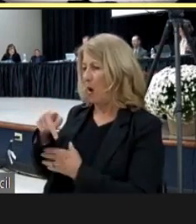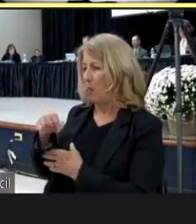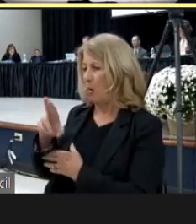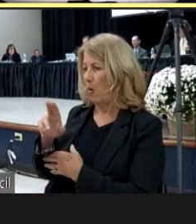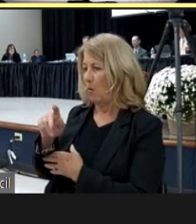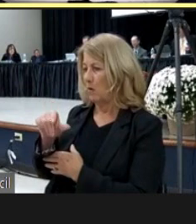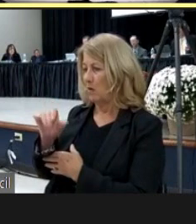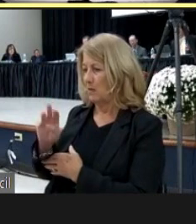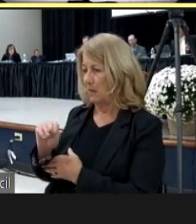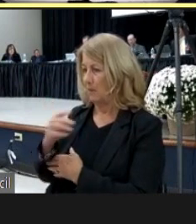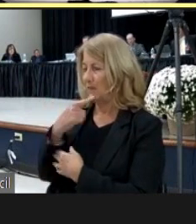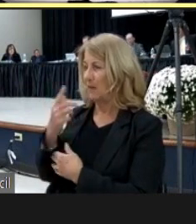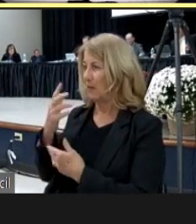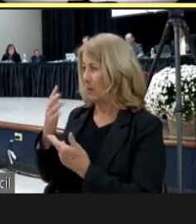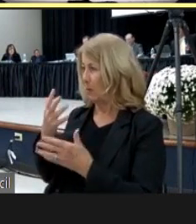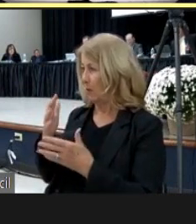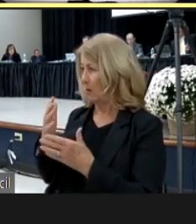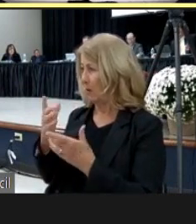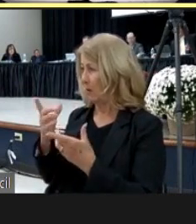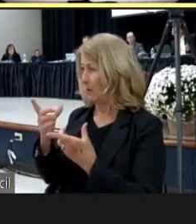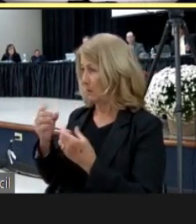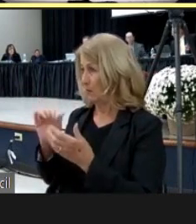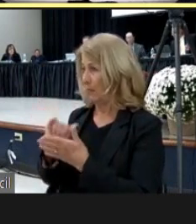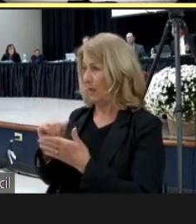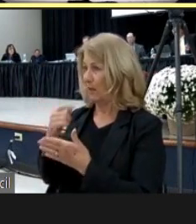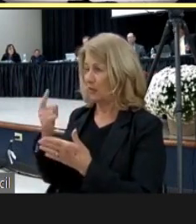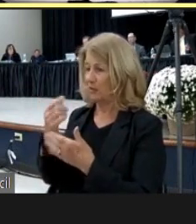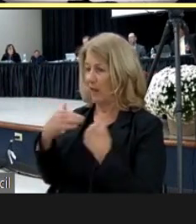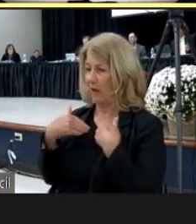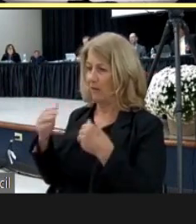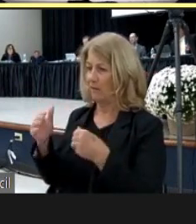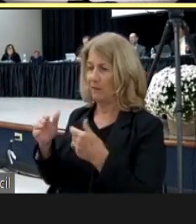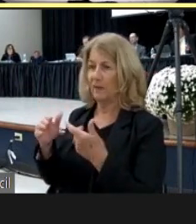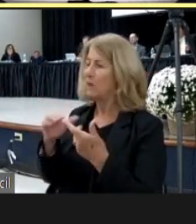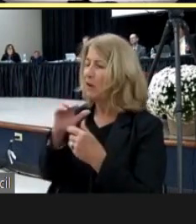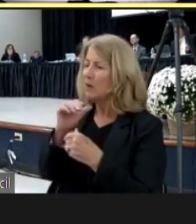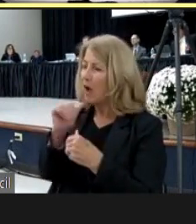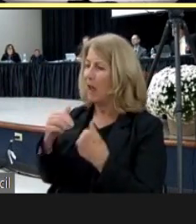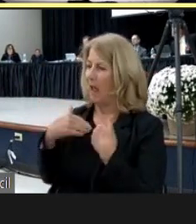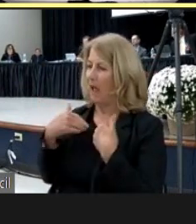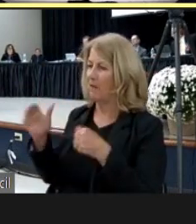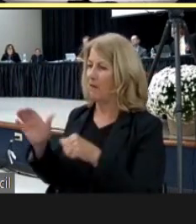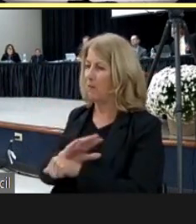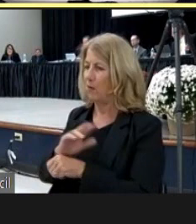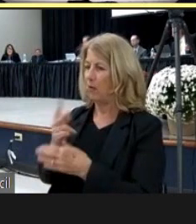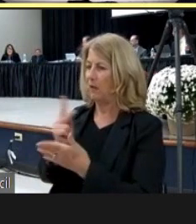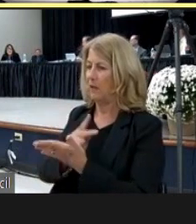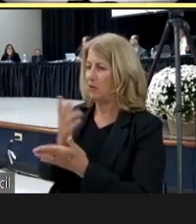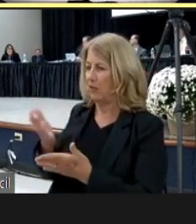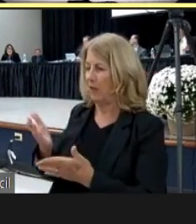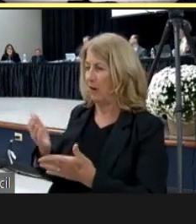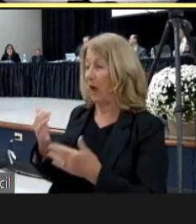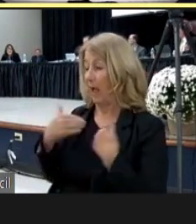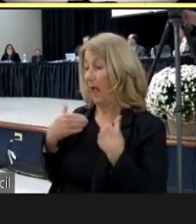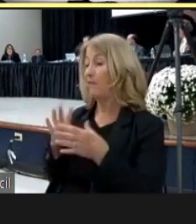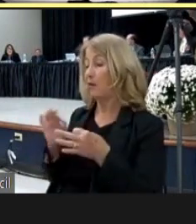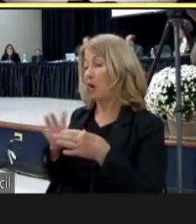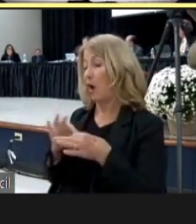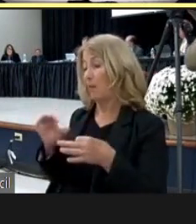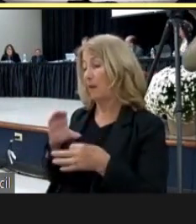do it. You just can't put a full blown kitchen in there. So I guess we're making it all official. It's good. I have a comment,